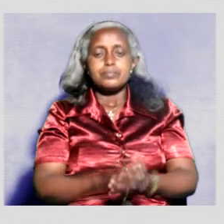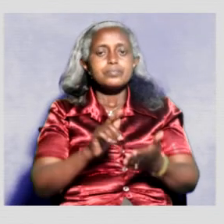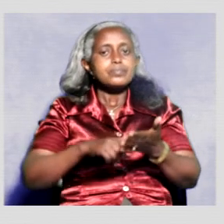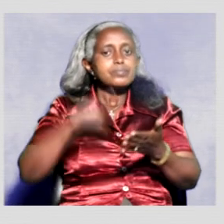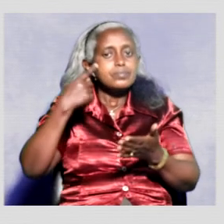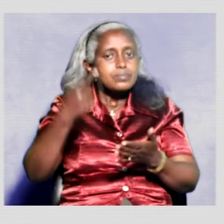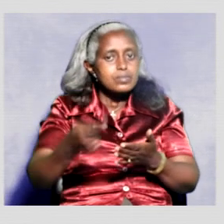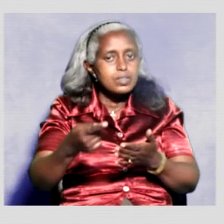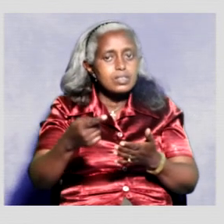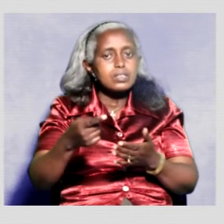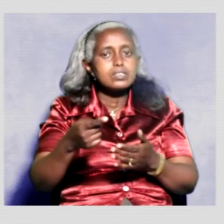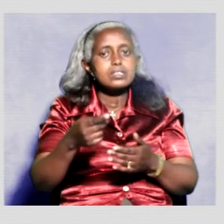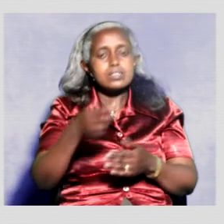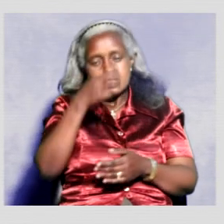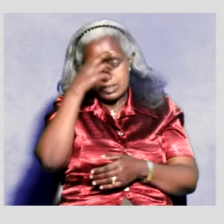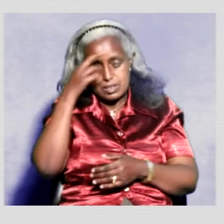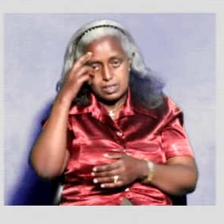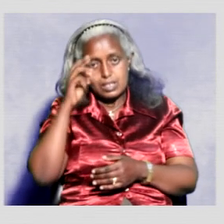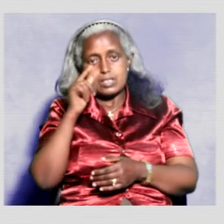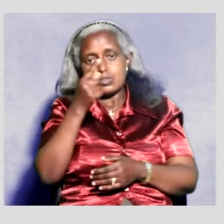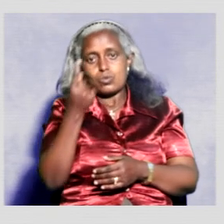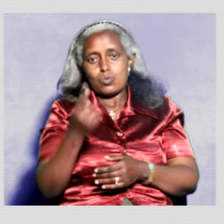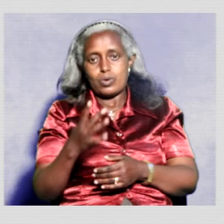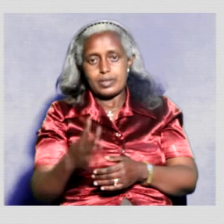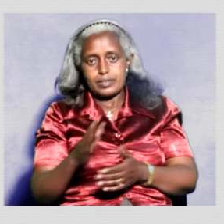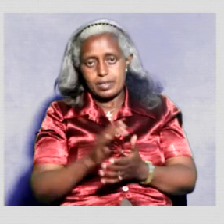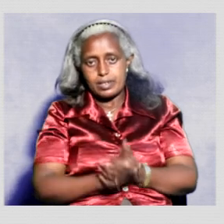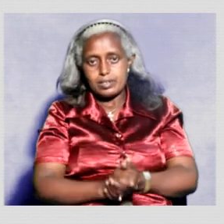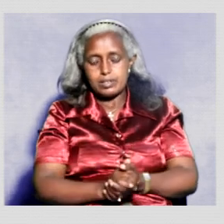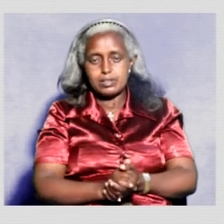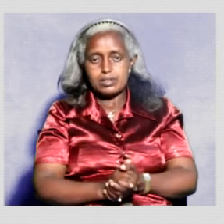The kth quartile